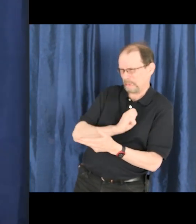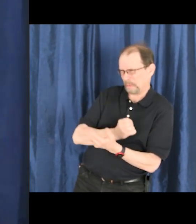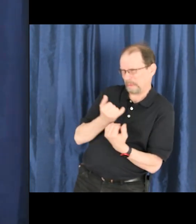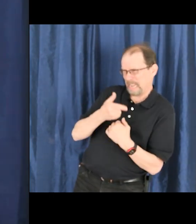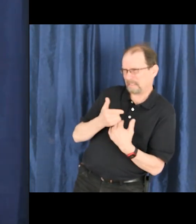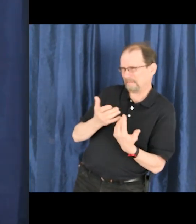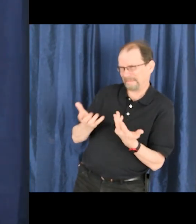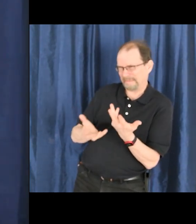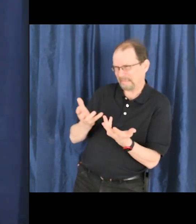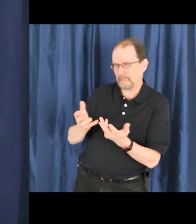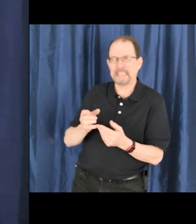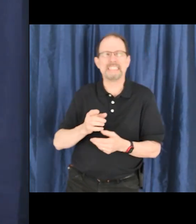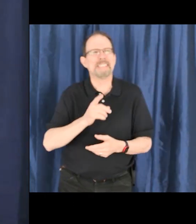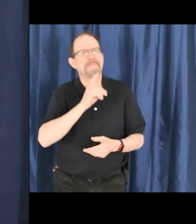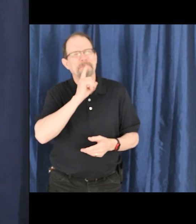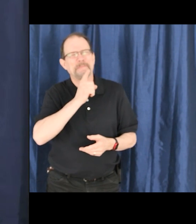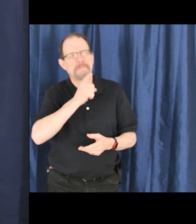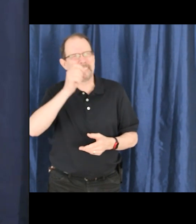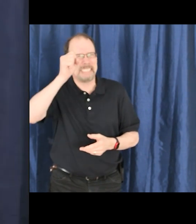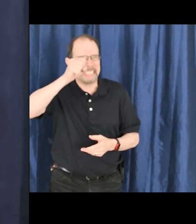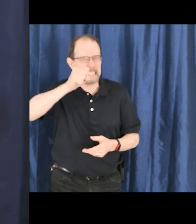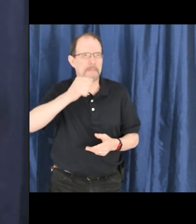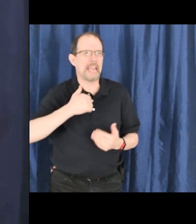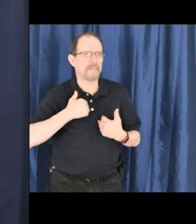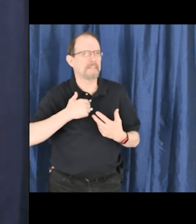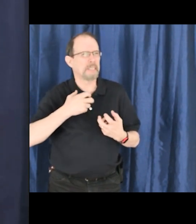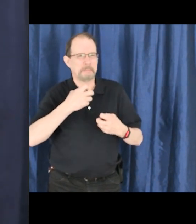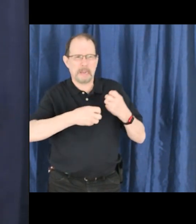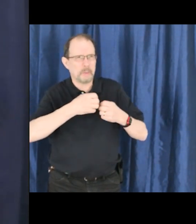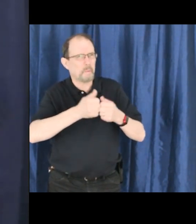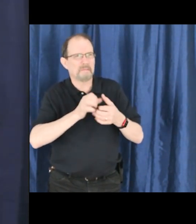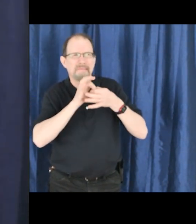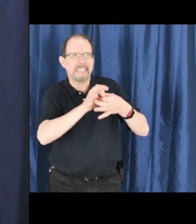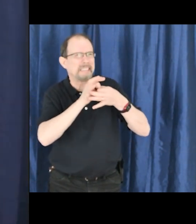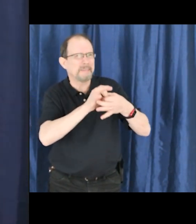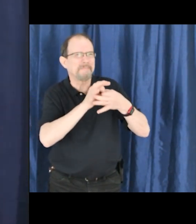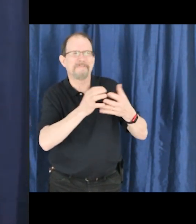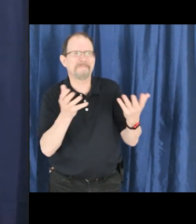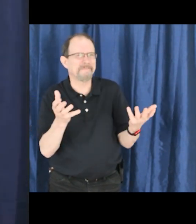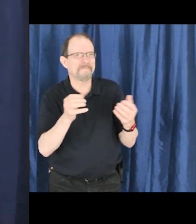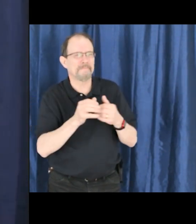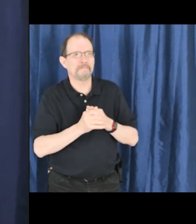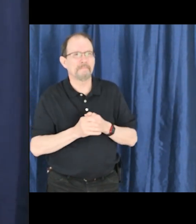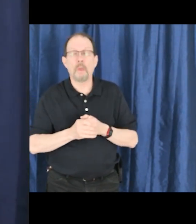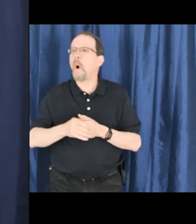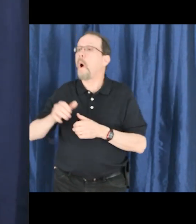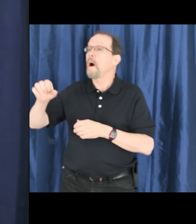Alright, well, you know I love the power of positive energy And if I'm honest